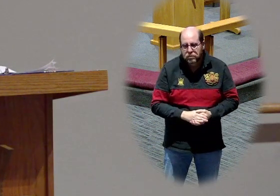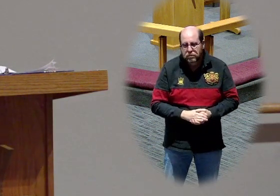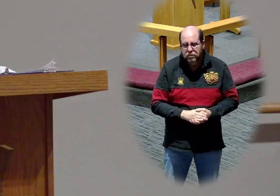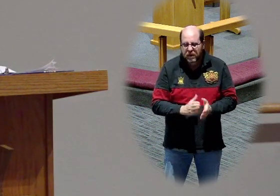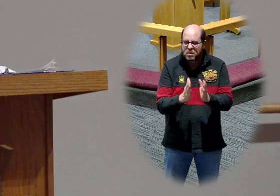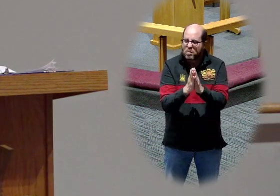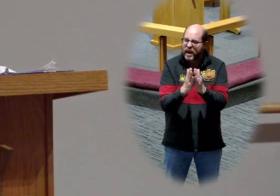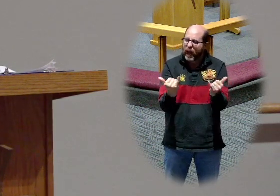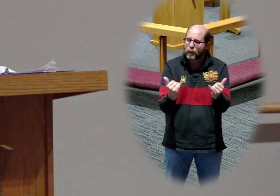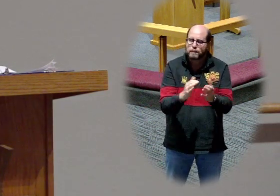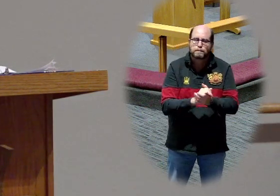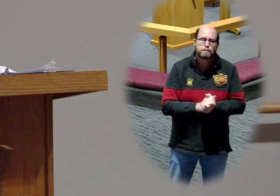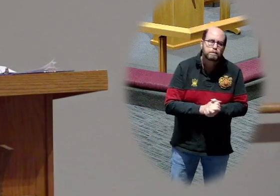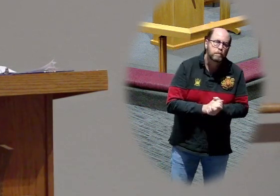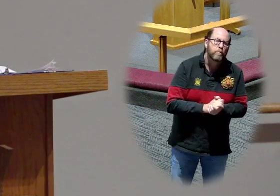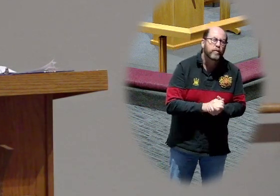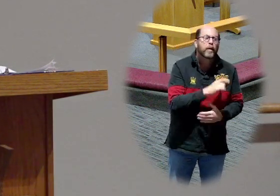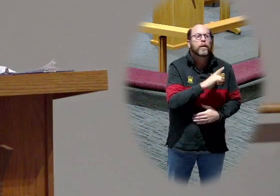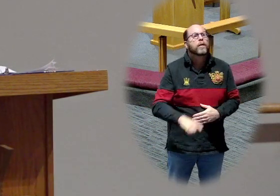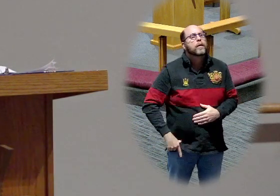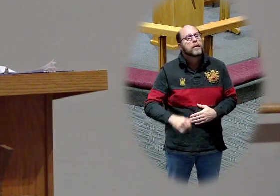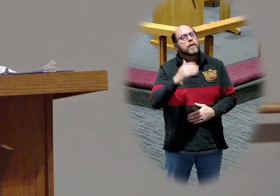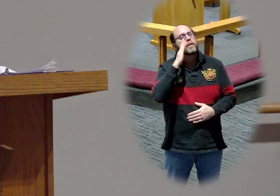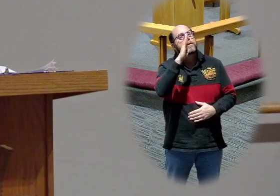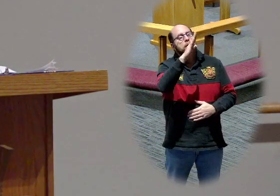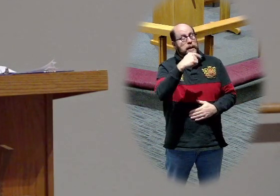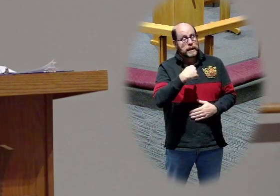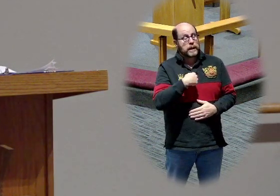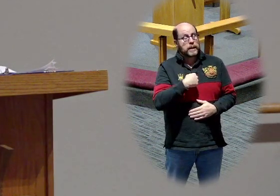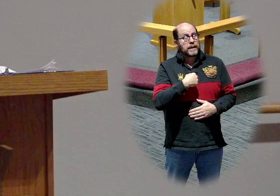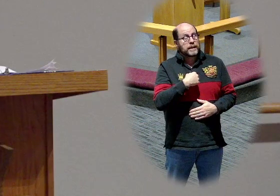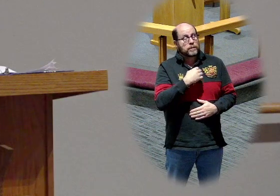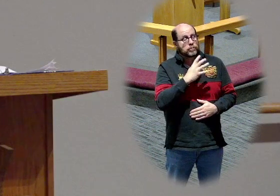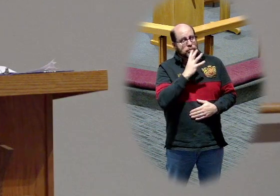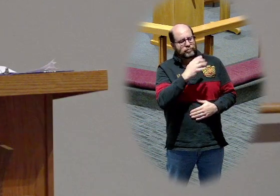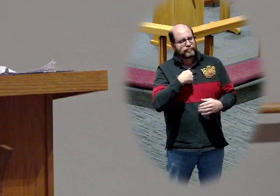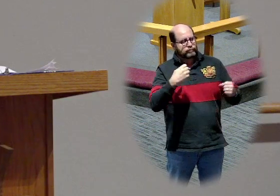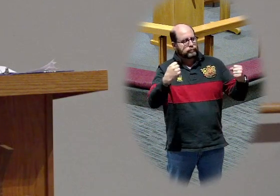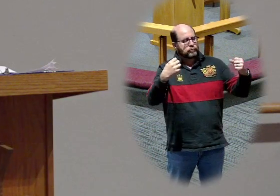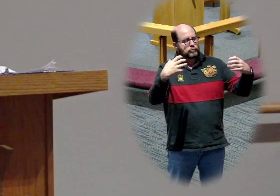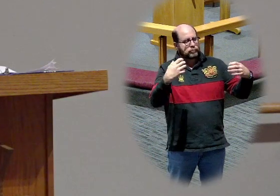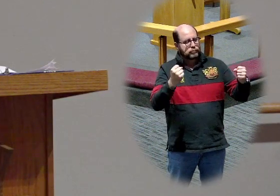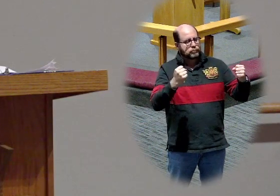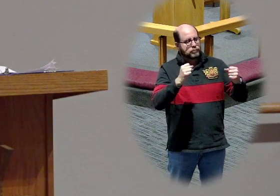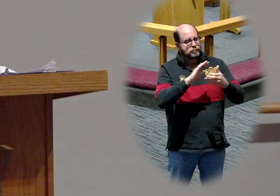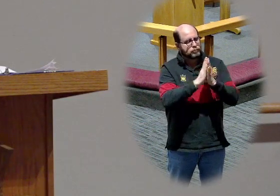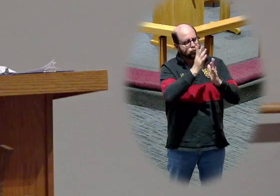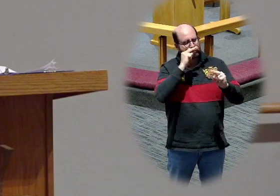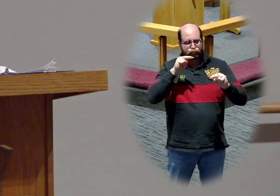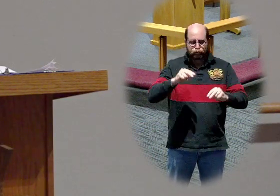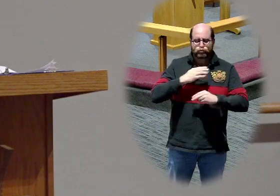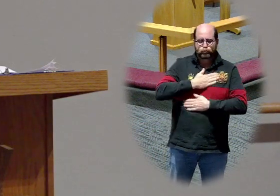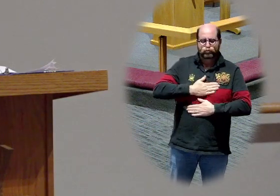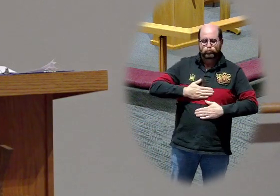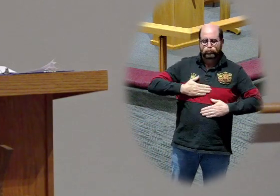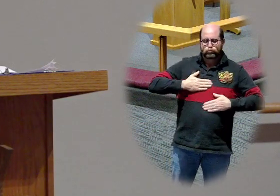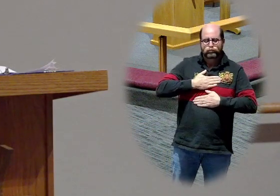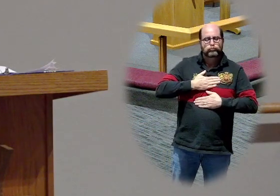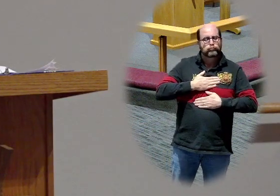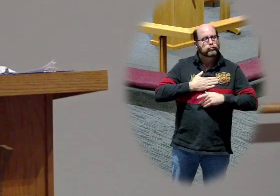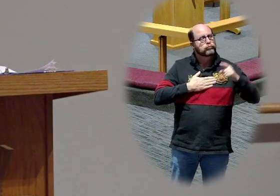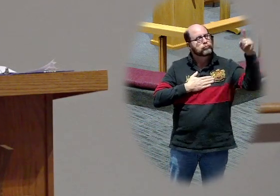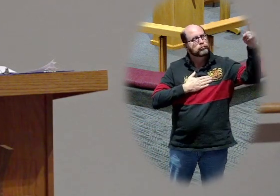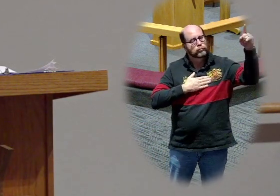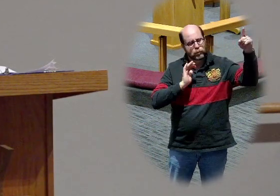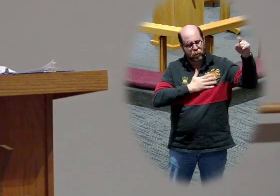Let's pray. Lord, may the words of my mouth and the meditation of our hearts be pleasing in your sight, for indeed you are